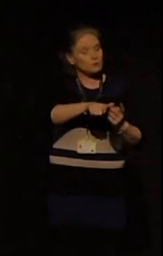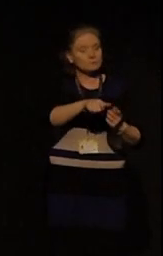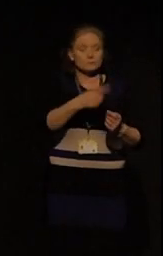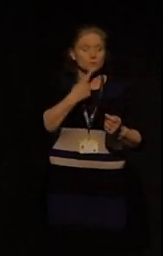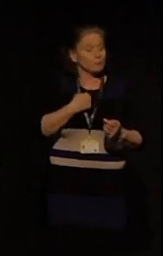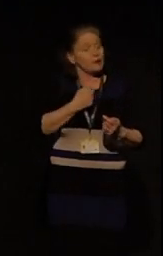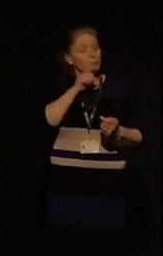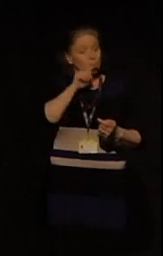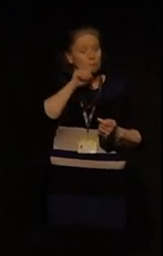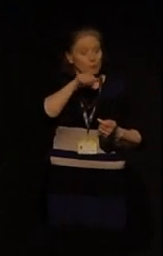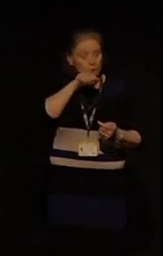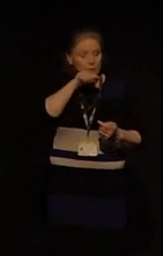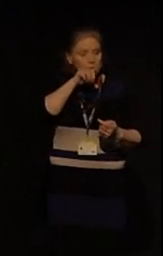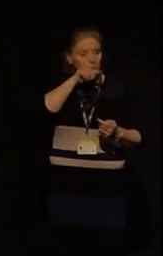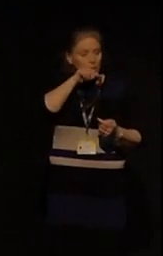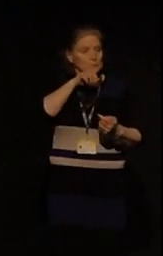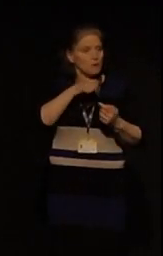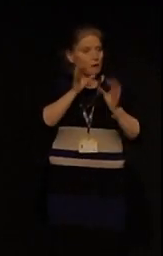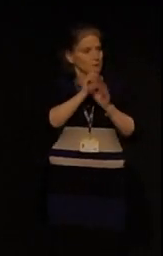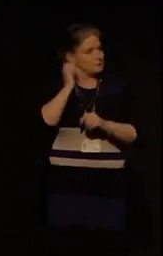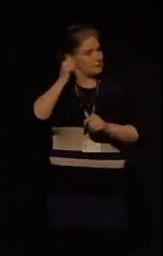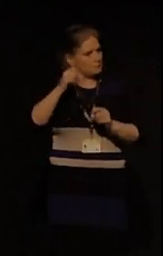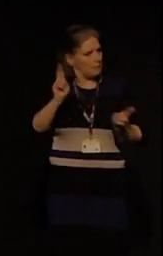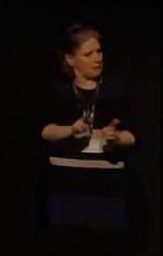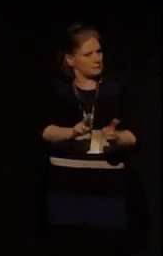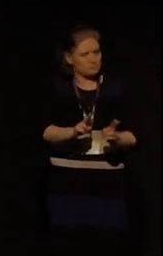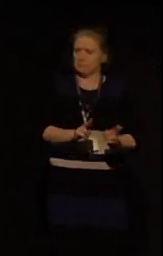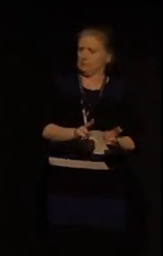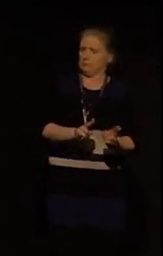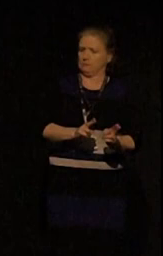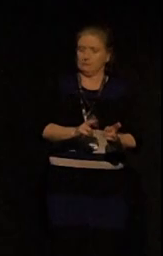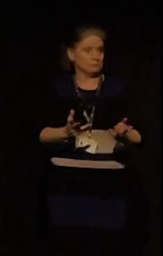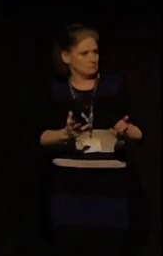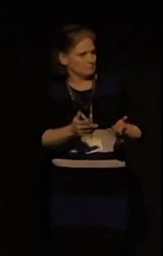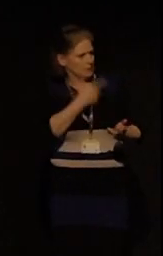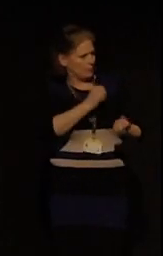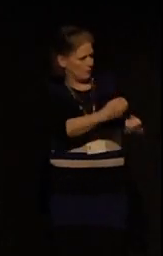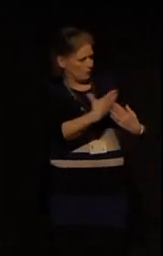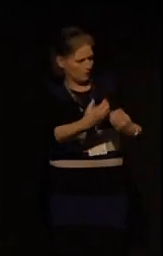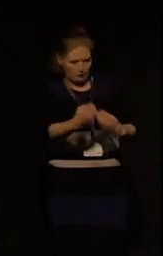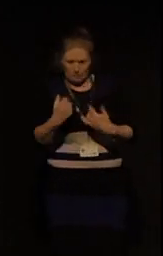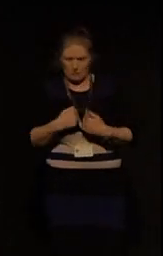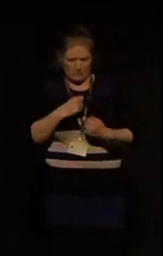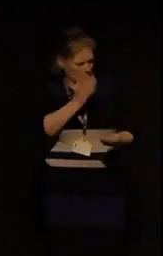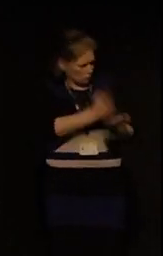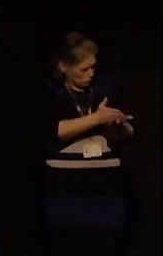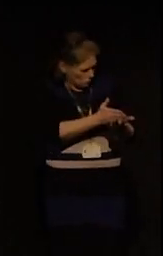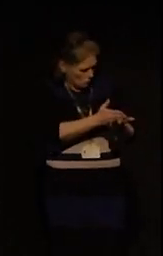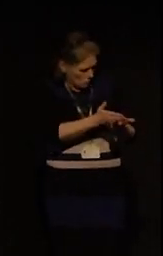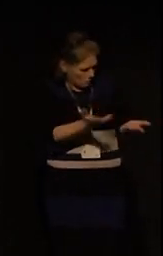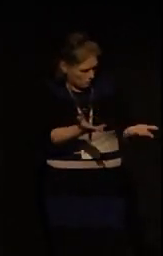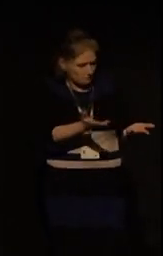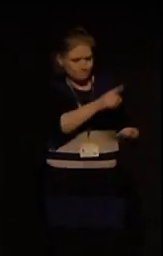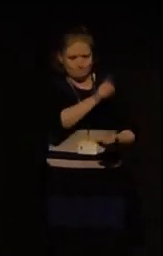tongue out, my tinnitus gets quieter. I said, "Oh my God, are these people really telling me the truth?"